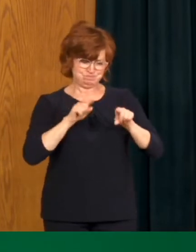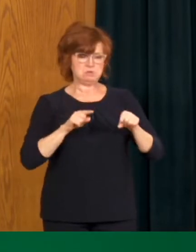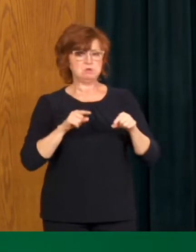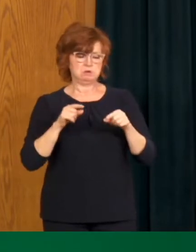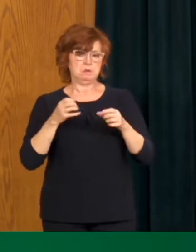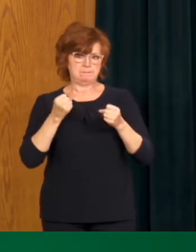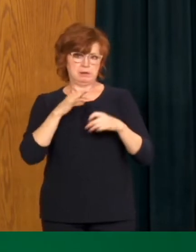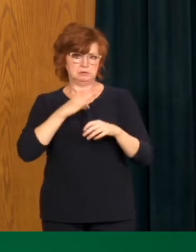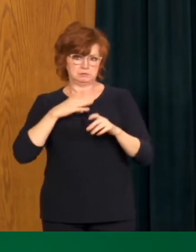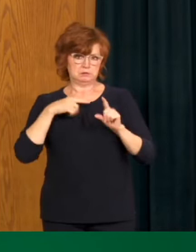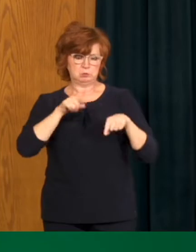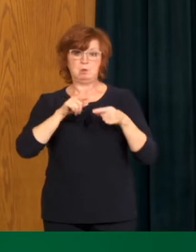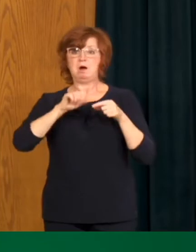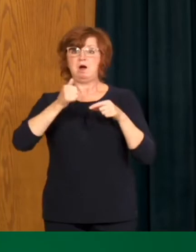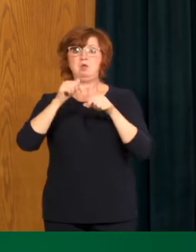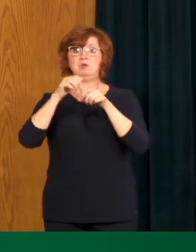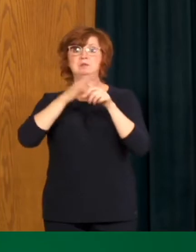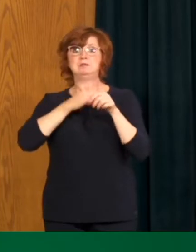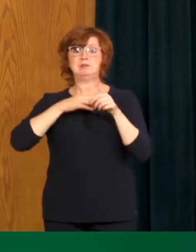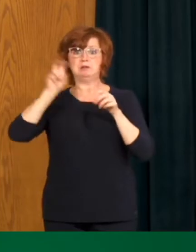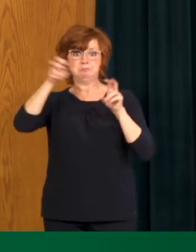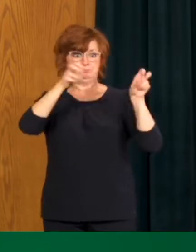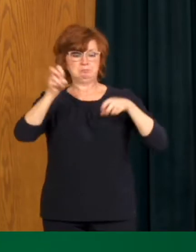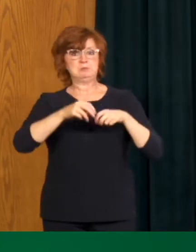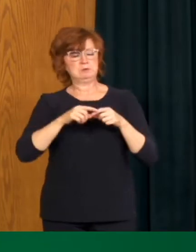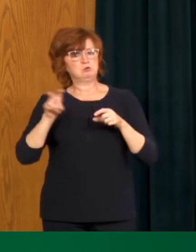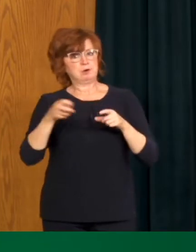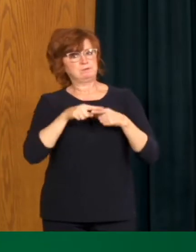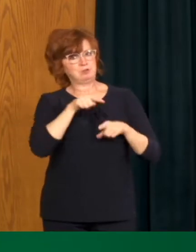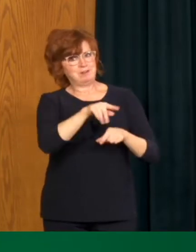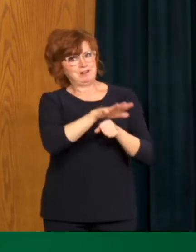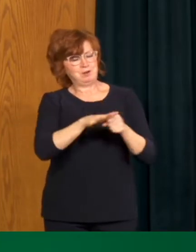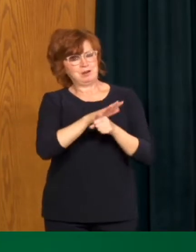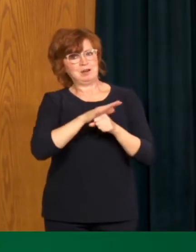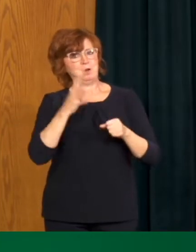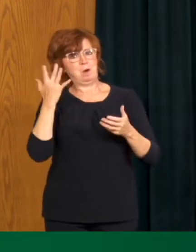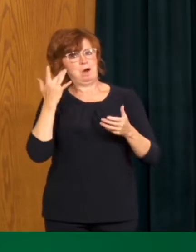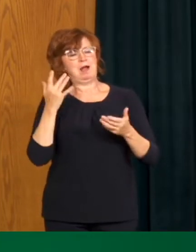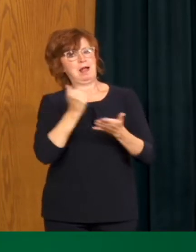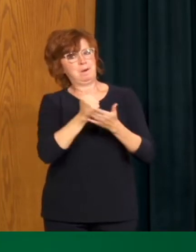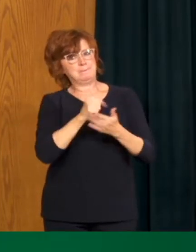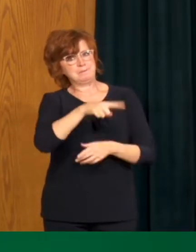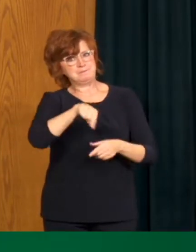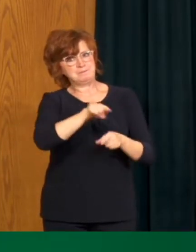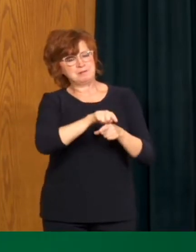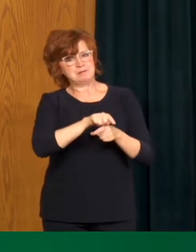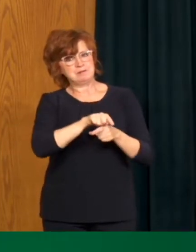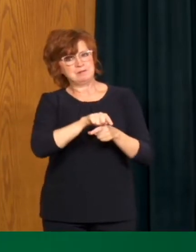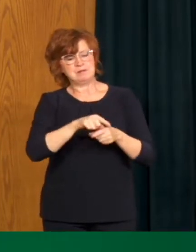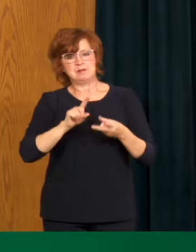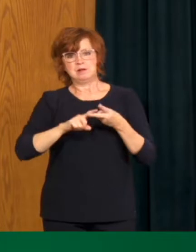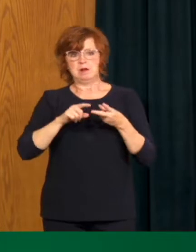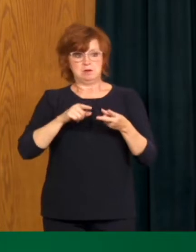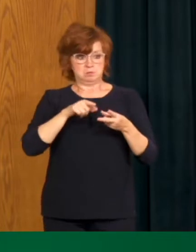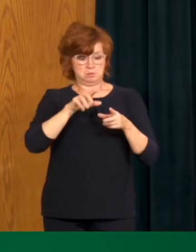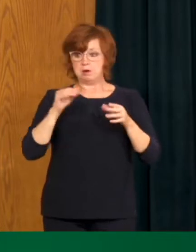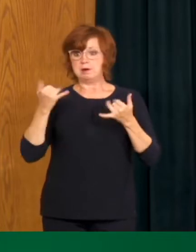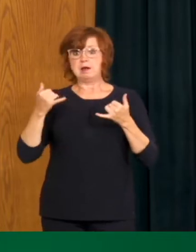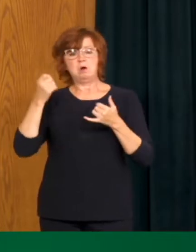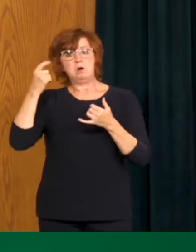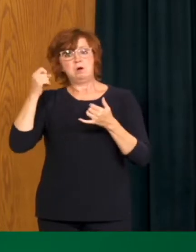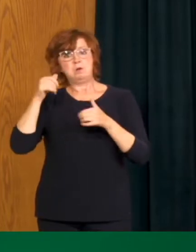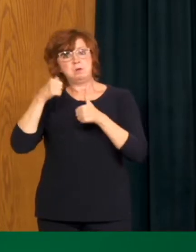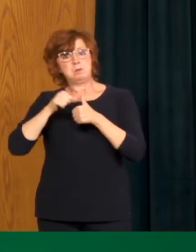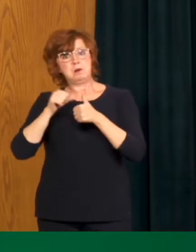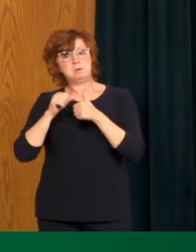other areas of the province. We've also opened up testing to anyone who would like to be tested. This is starting to show an increase in the number of